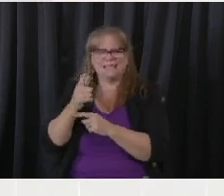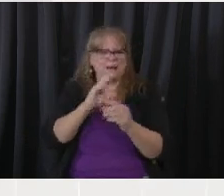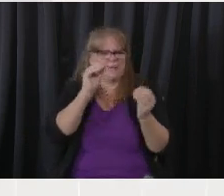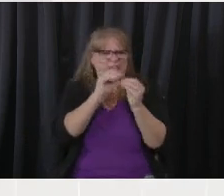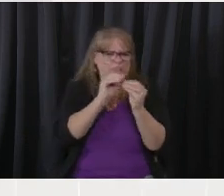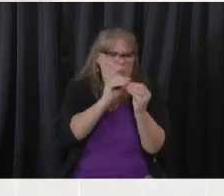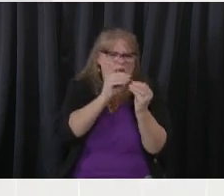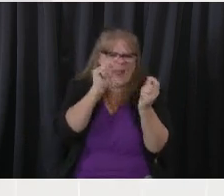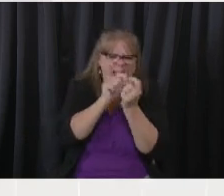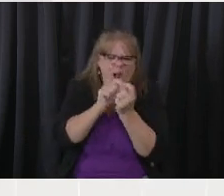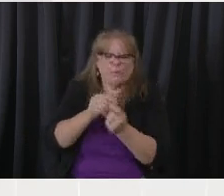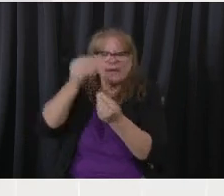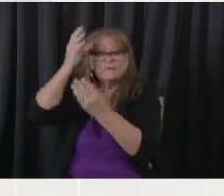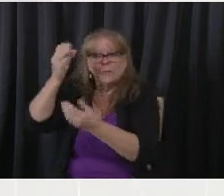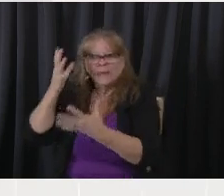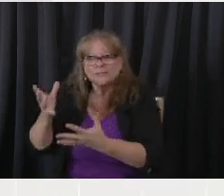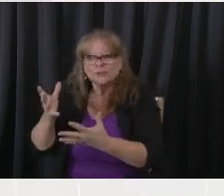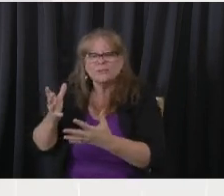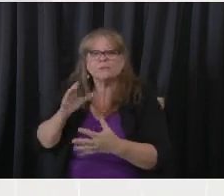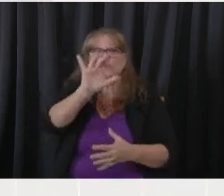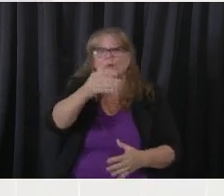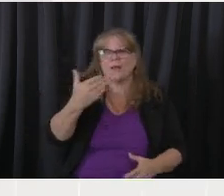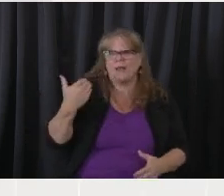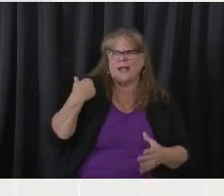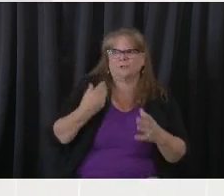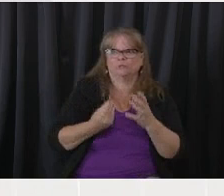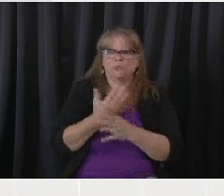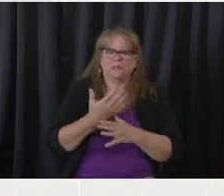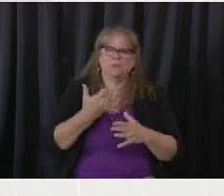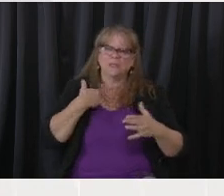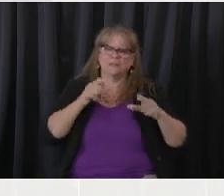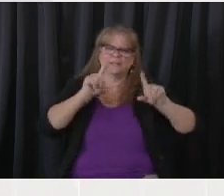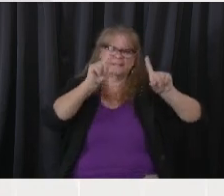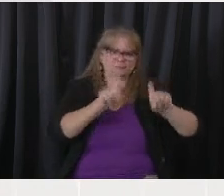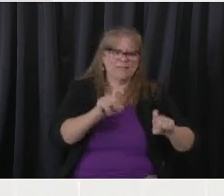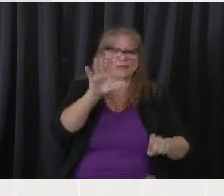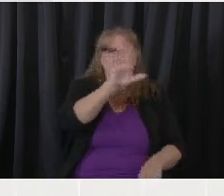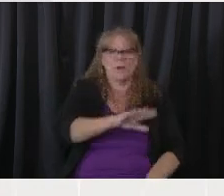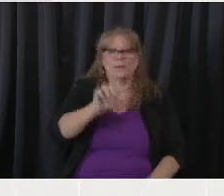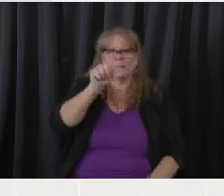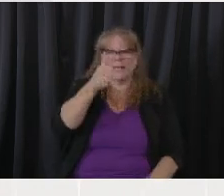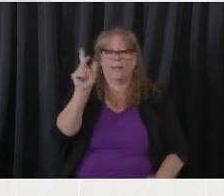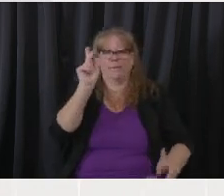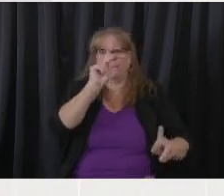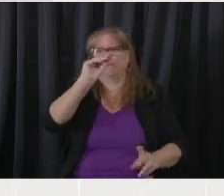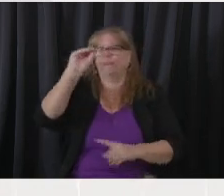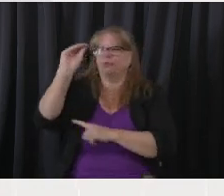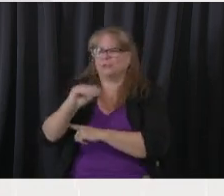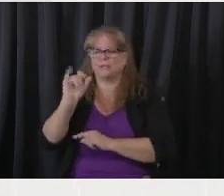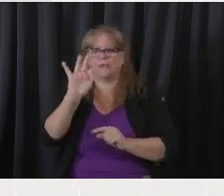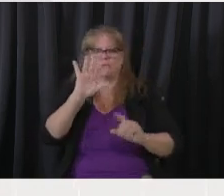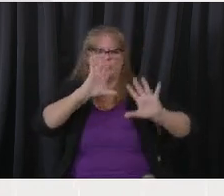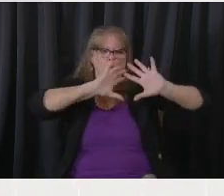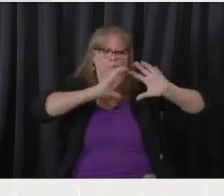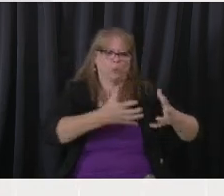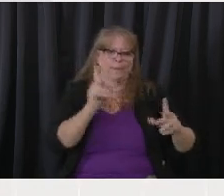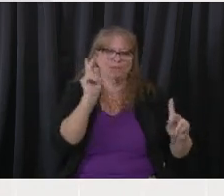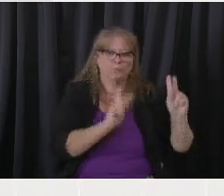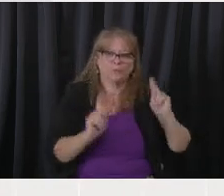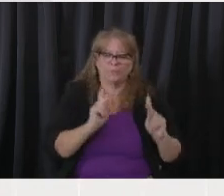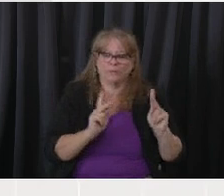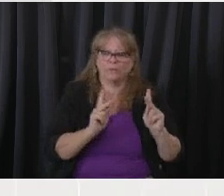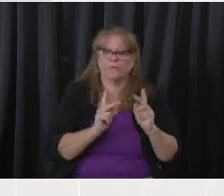being tested and reported to public health, and that includes both symptomatic and asymptomatic cases. If you look at the most recent weeks, you'll see that more than half